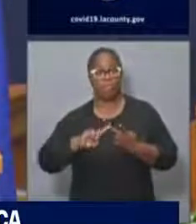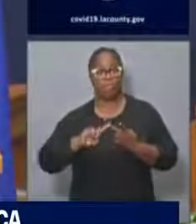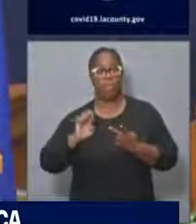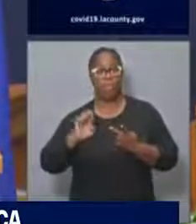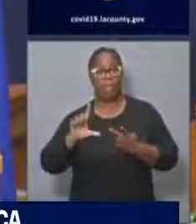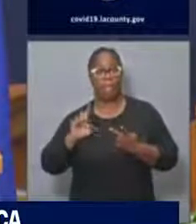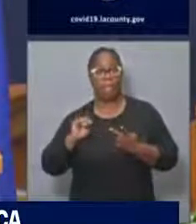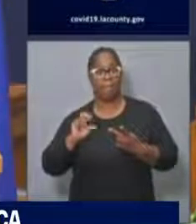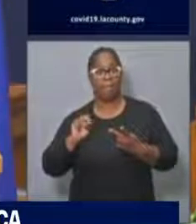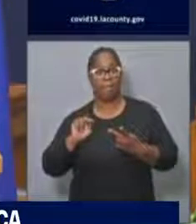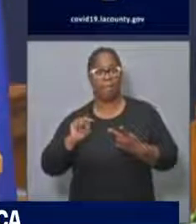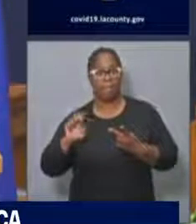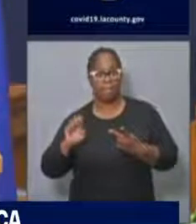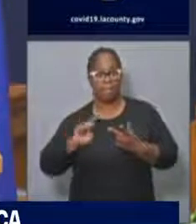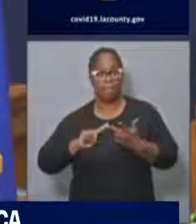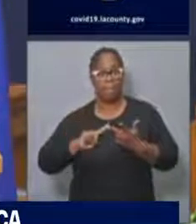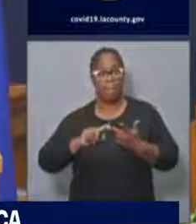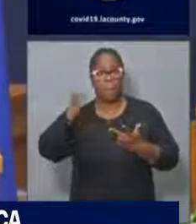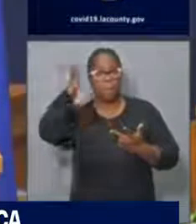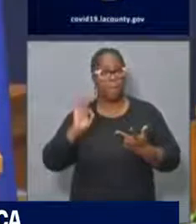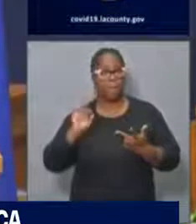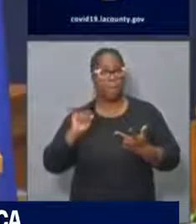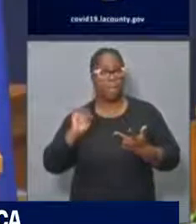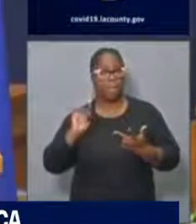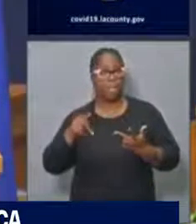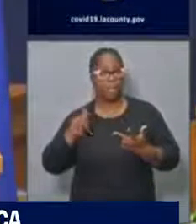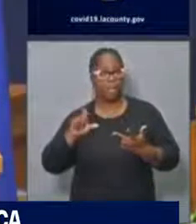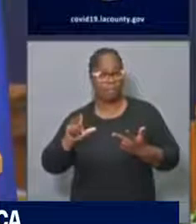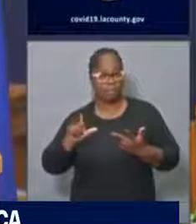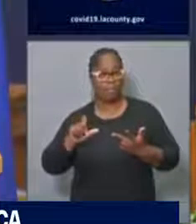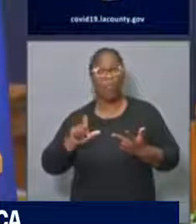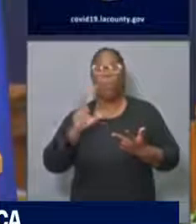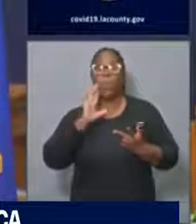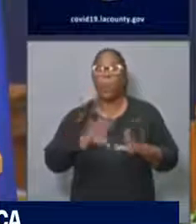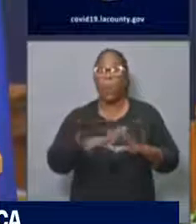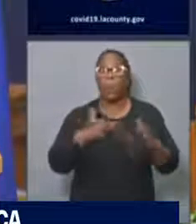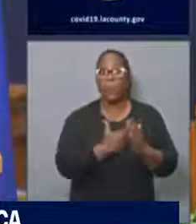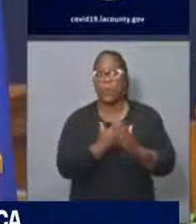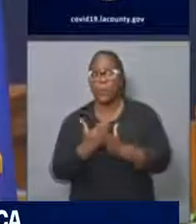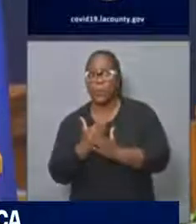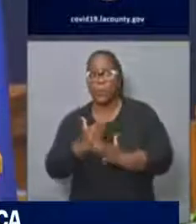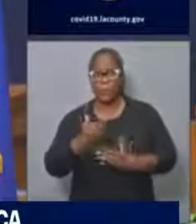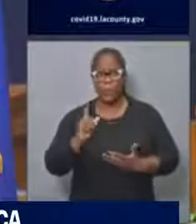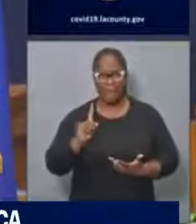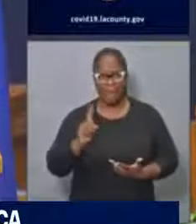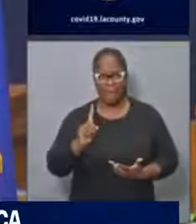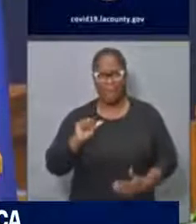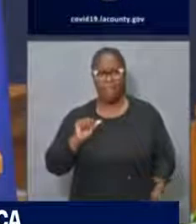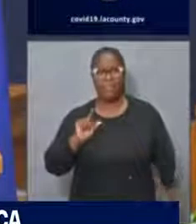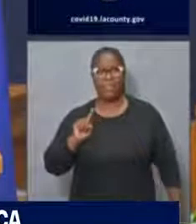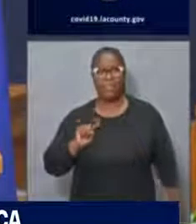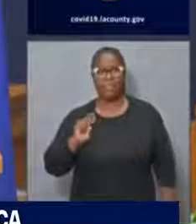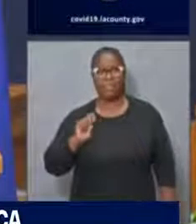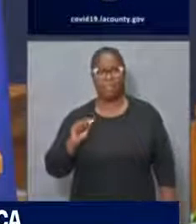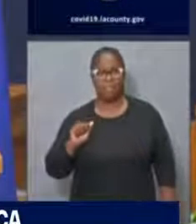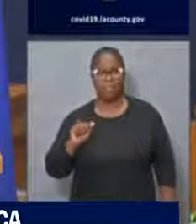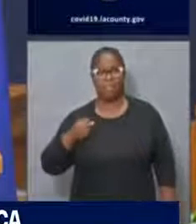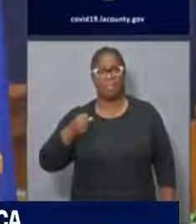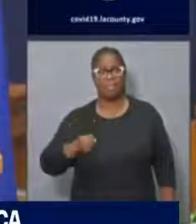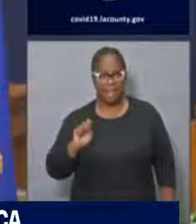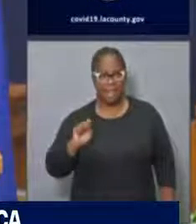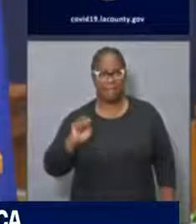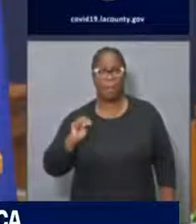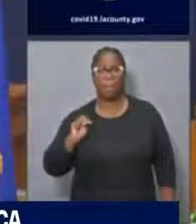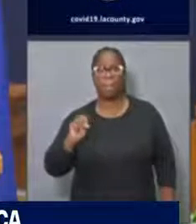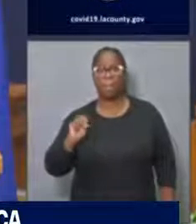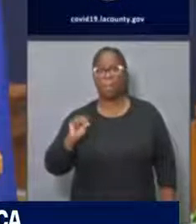and Pomona Fairplex. We're also opening testing sites, including in the cities of Azusa, Montebello, Southgate, in the